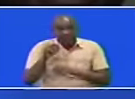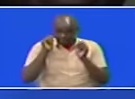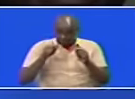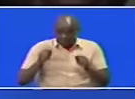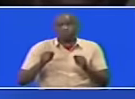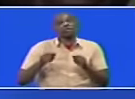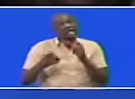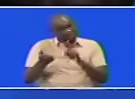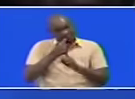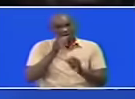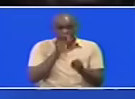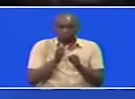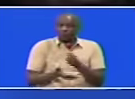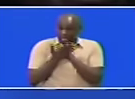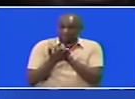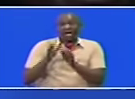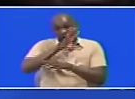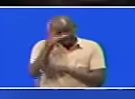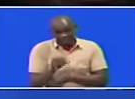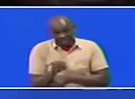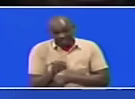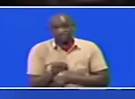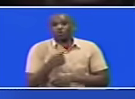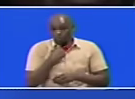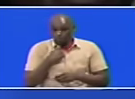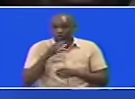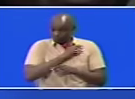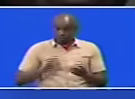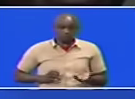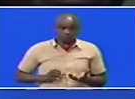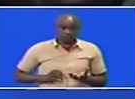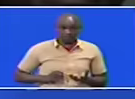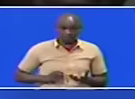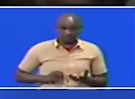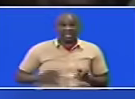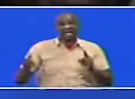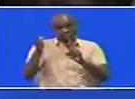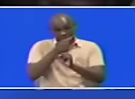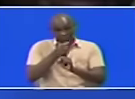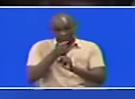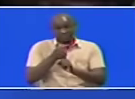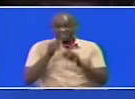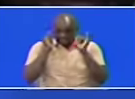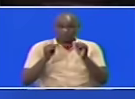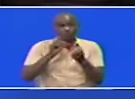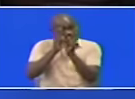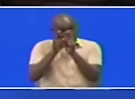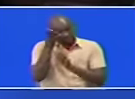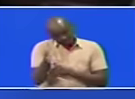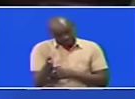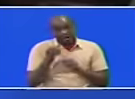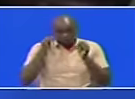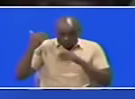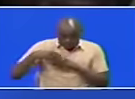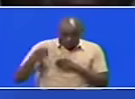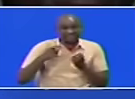long way towards helping the African Union Commission achieve the new reforms that, as you know, we're